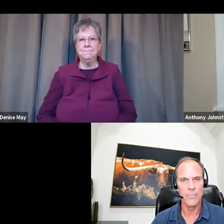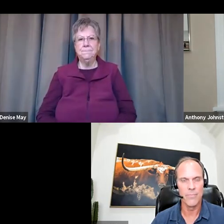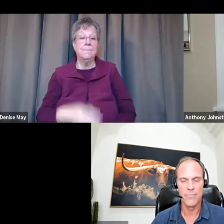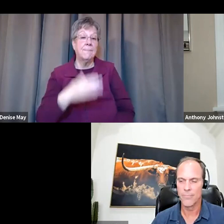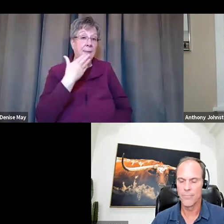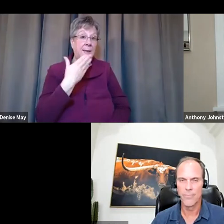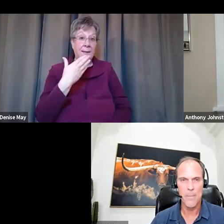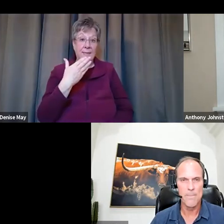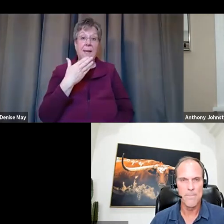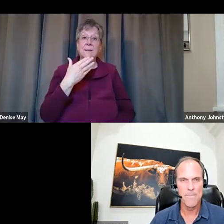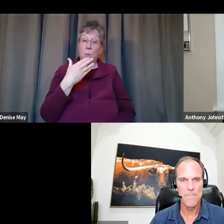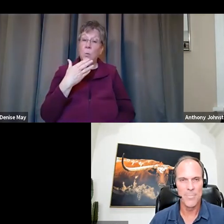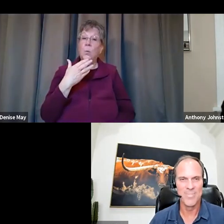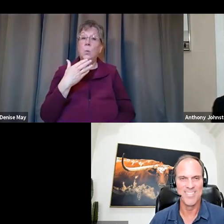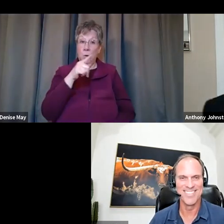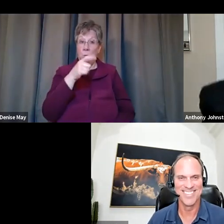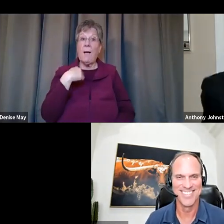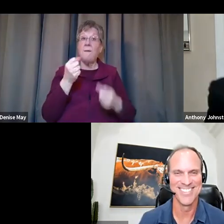Thanks. Bunch of questions in there.